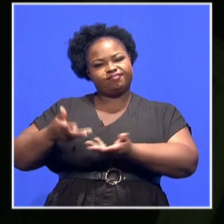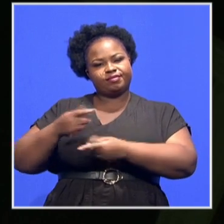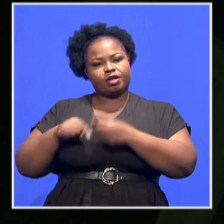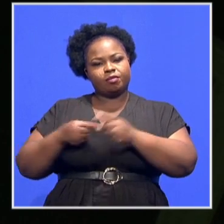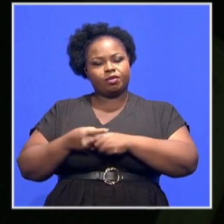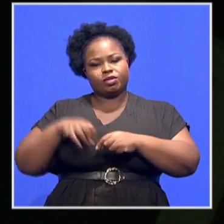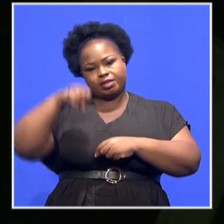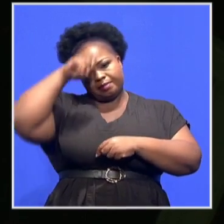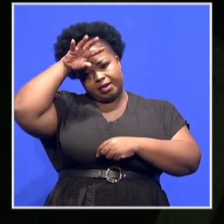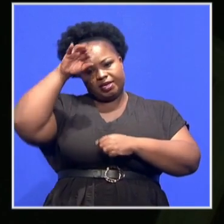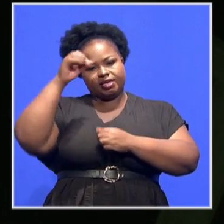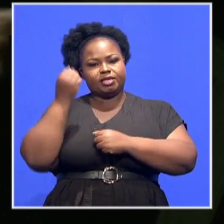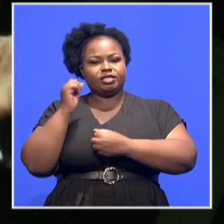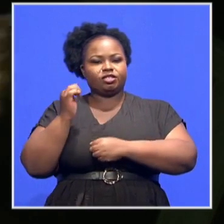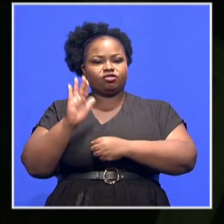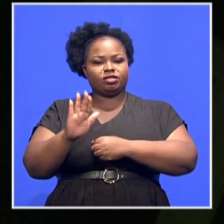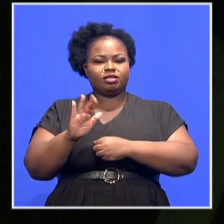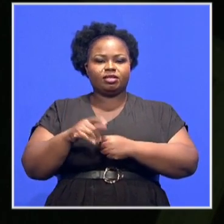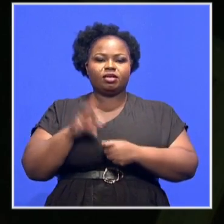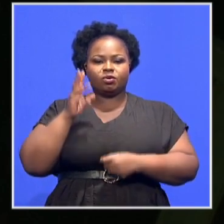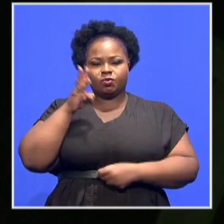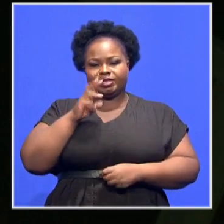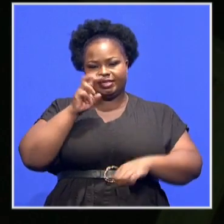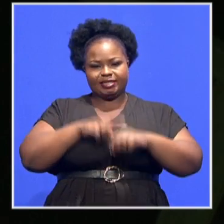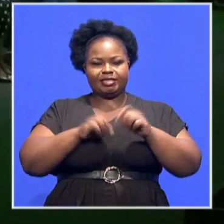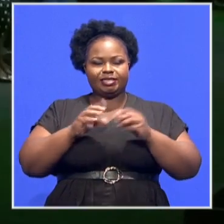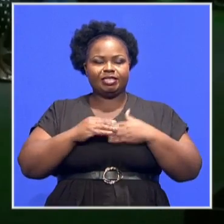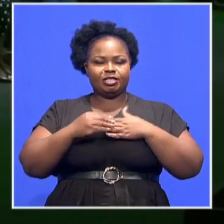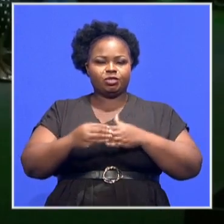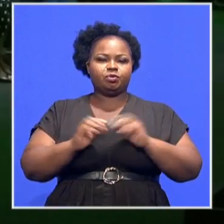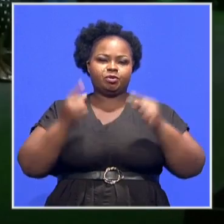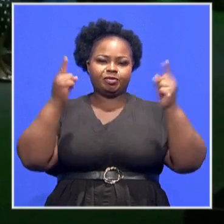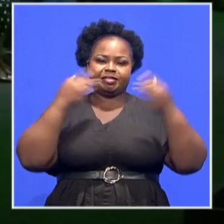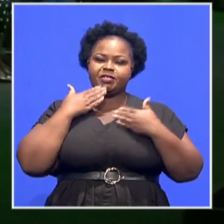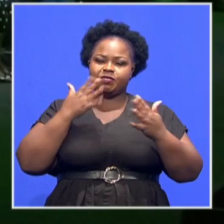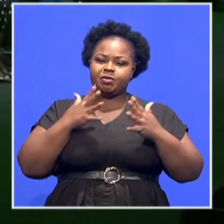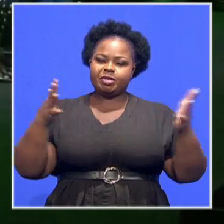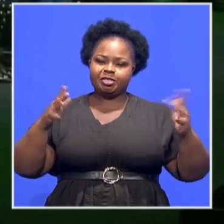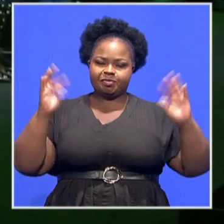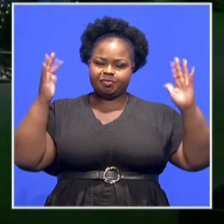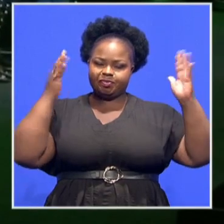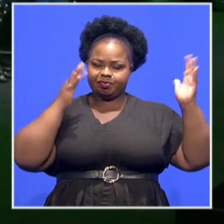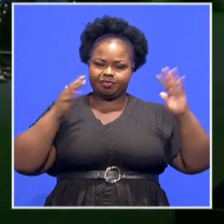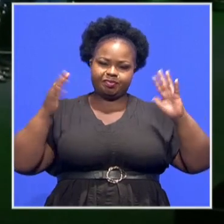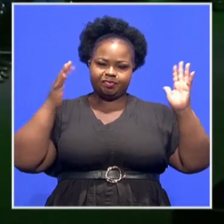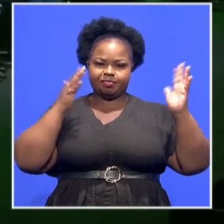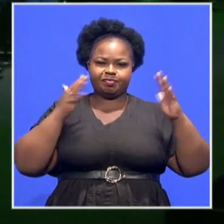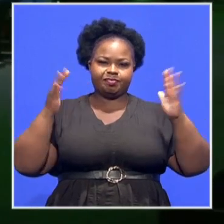industry, an industry that will lead to prosperity. Thank you very much.